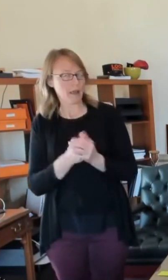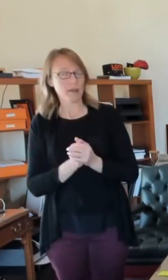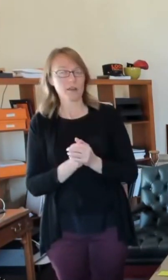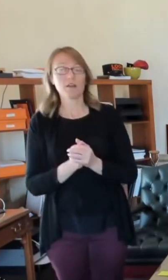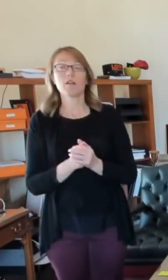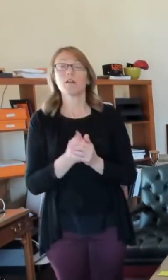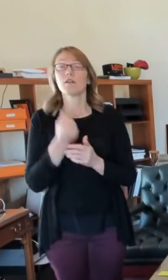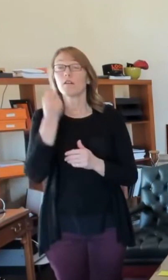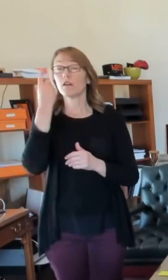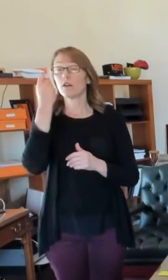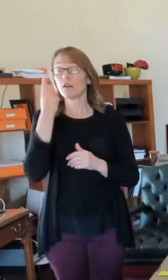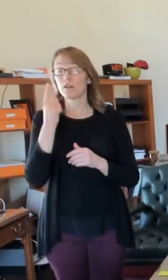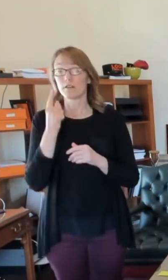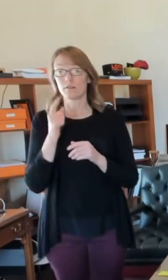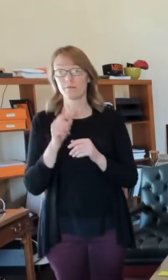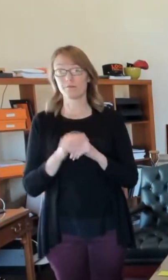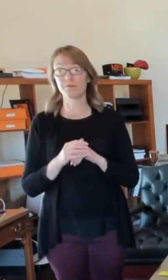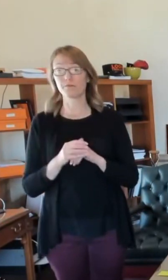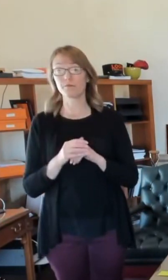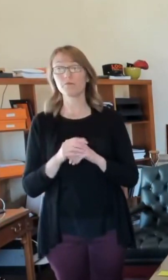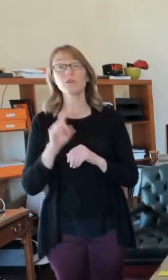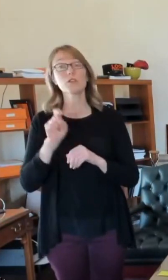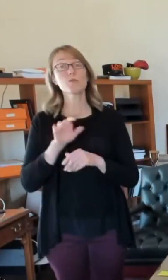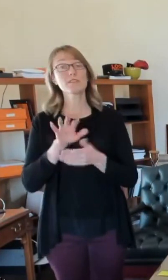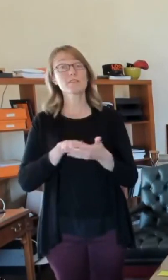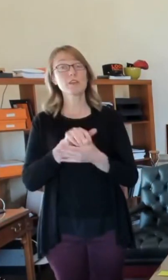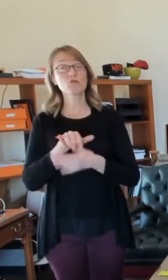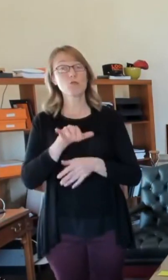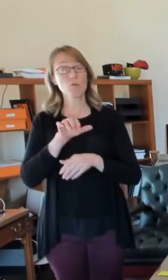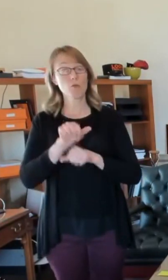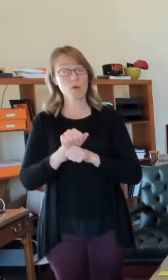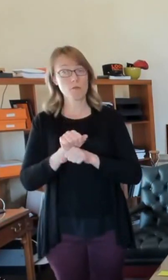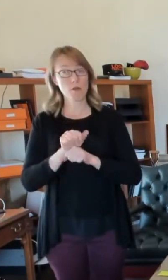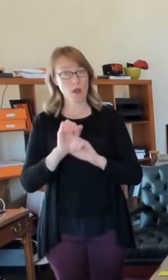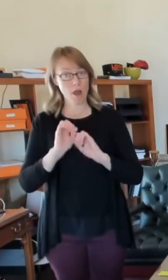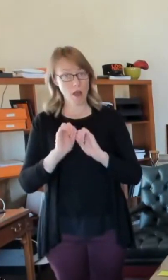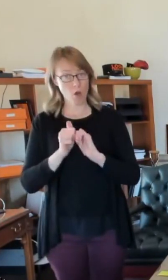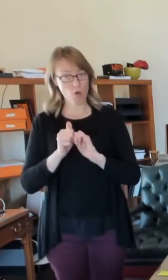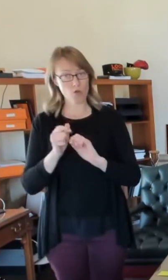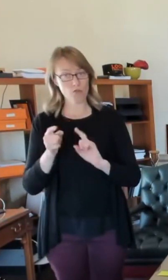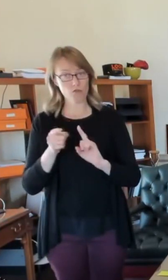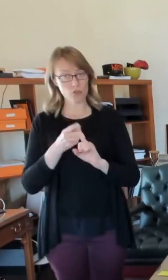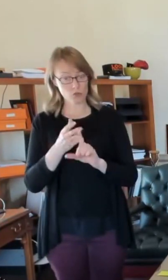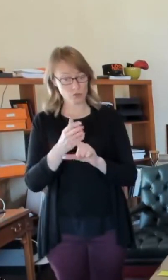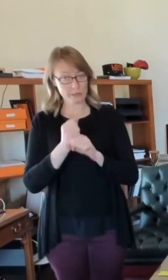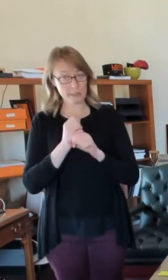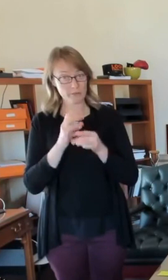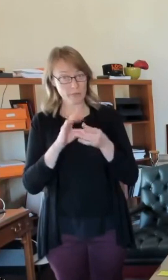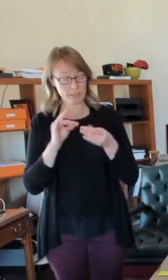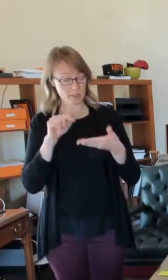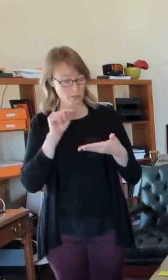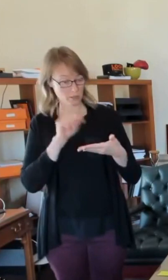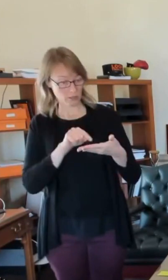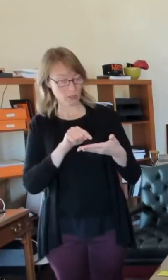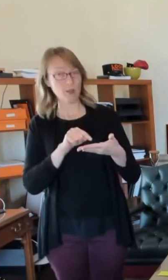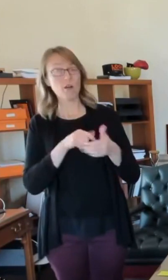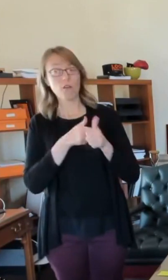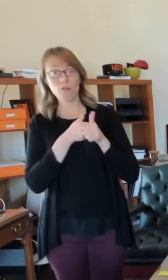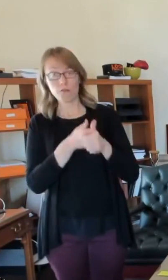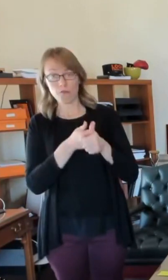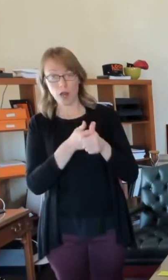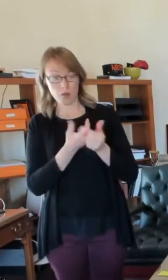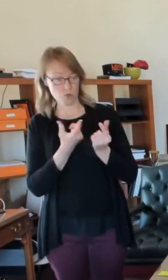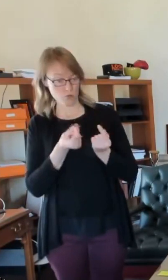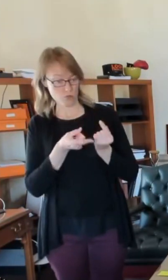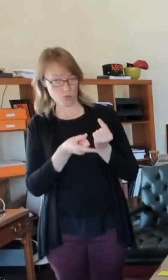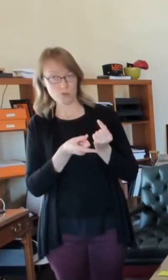that comes out to you. So we'll be doing that on this Saturday, and then of course there will be more events as